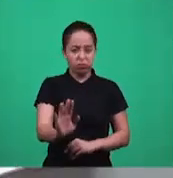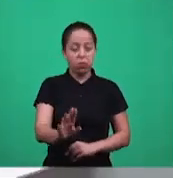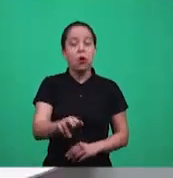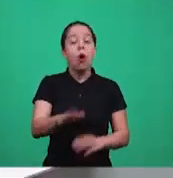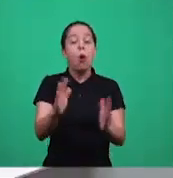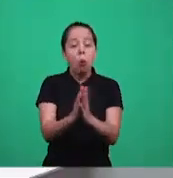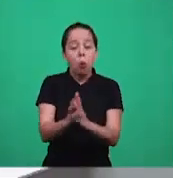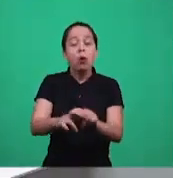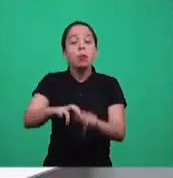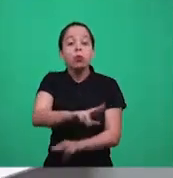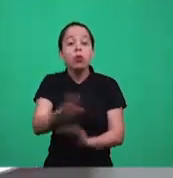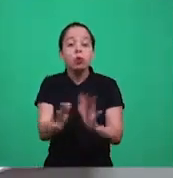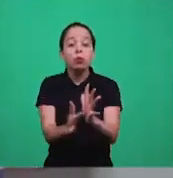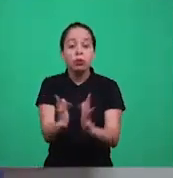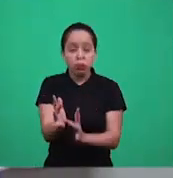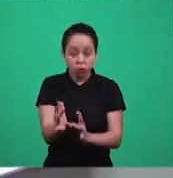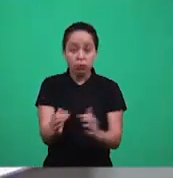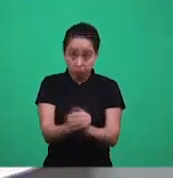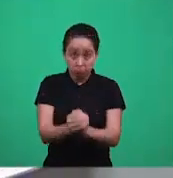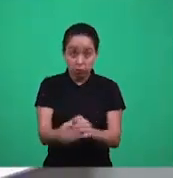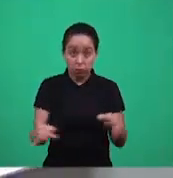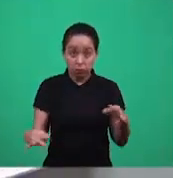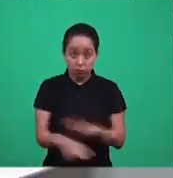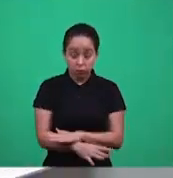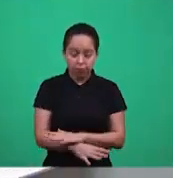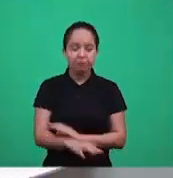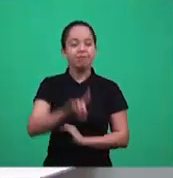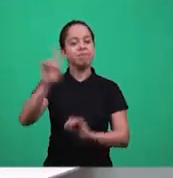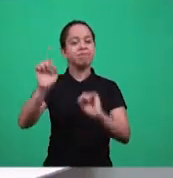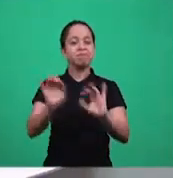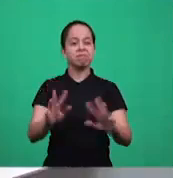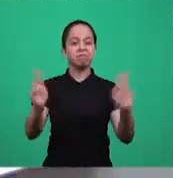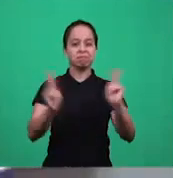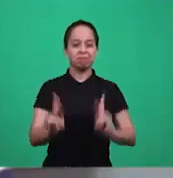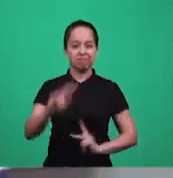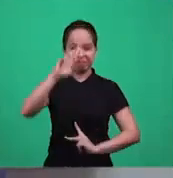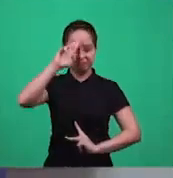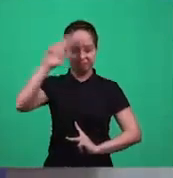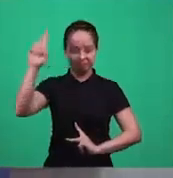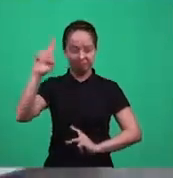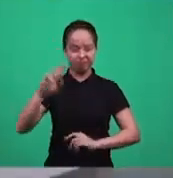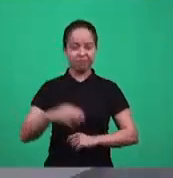Jesus. May the Lord bless you. Peace of the Lord.